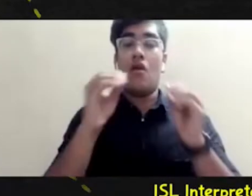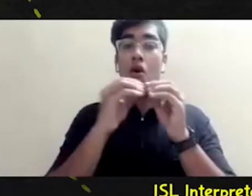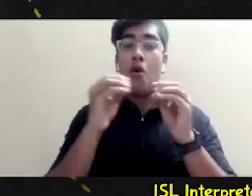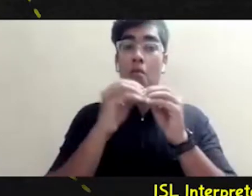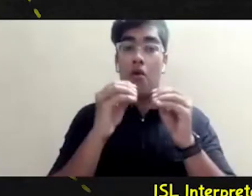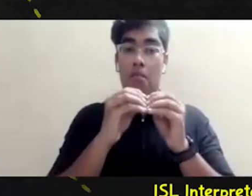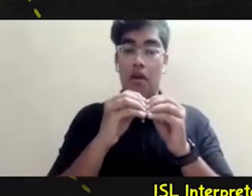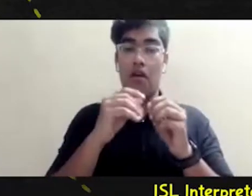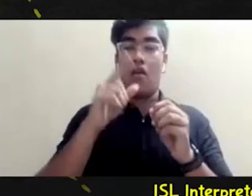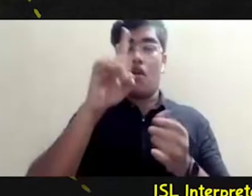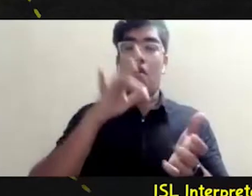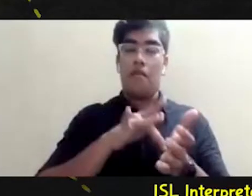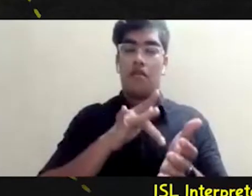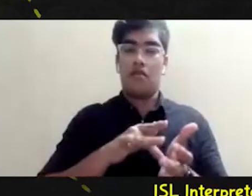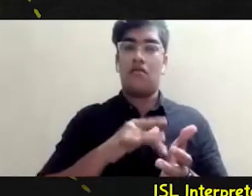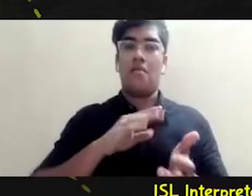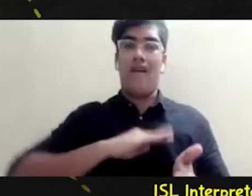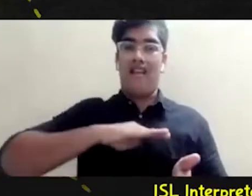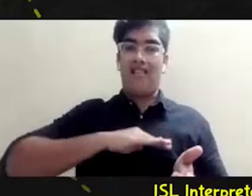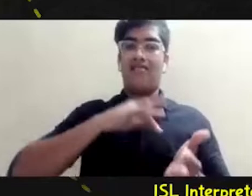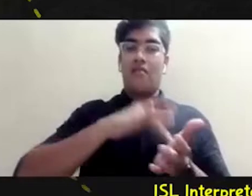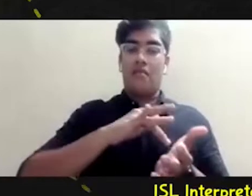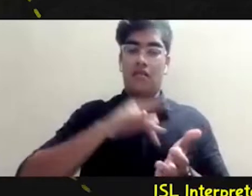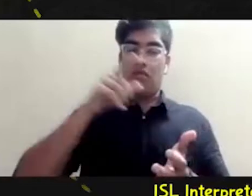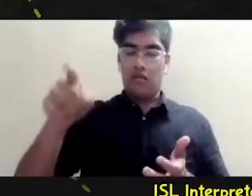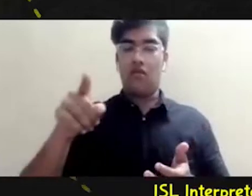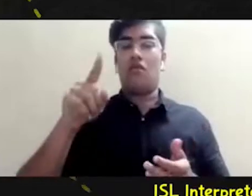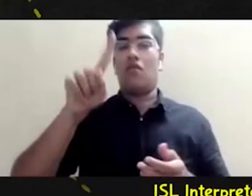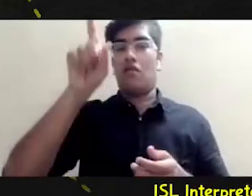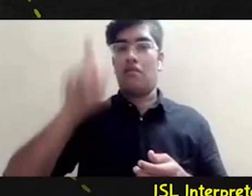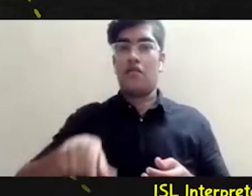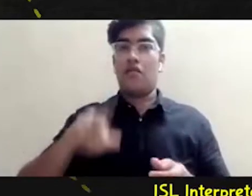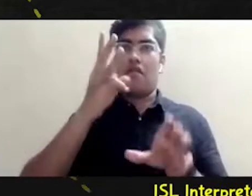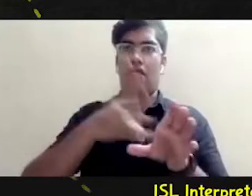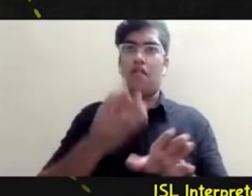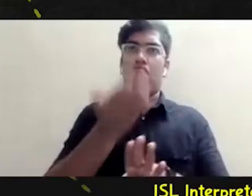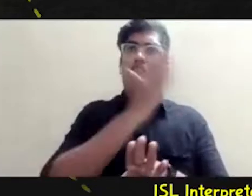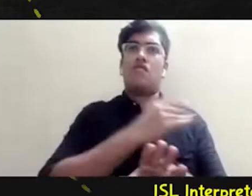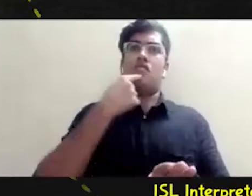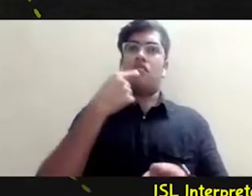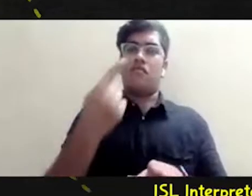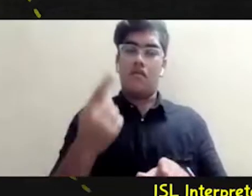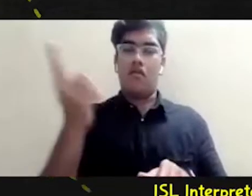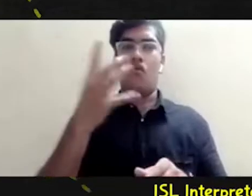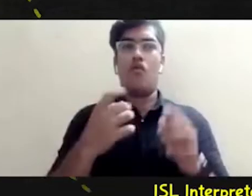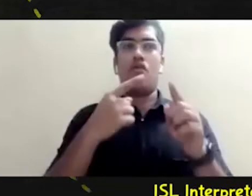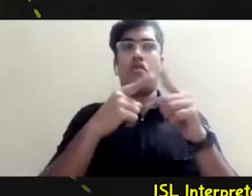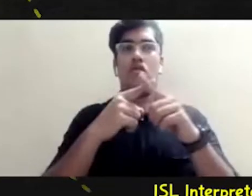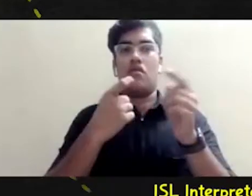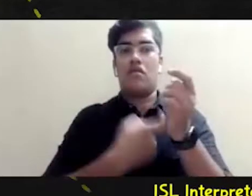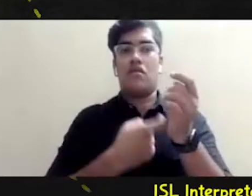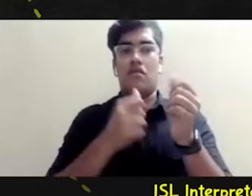transgender welfare board 3 years ago, then that statement is recorded on the Pink List India website on the Pink